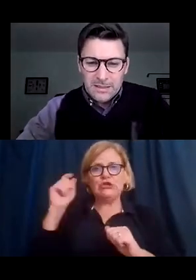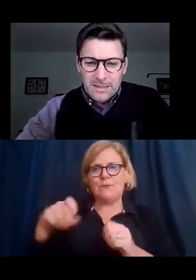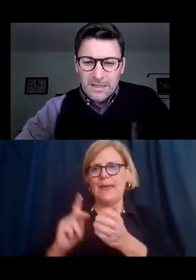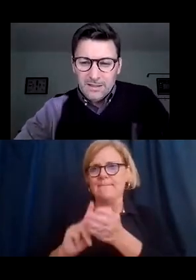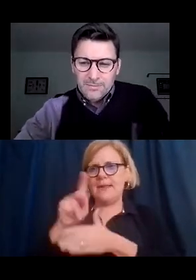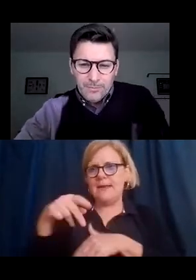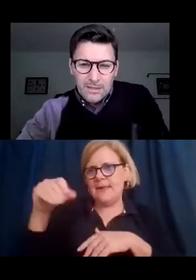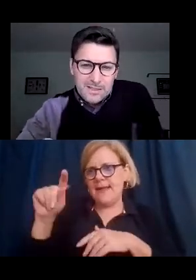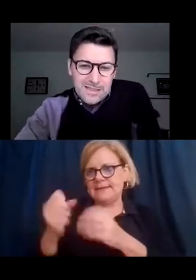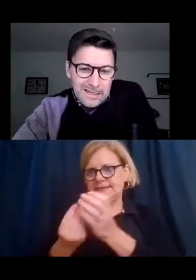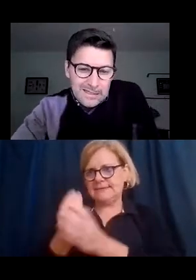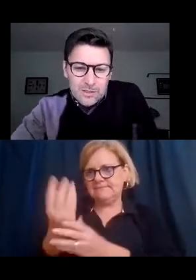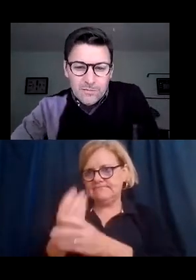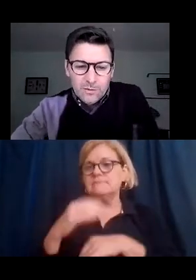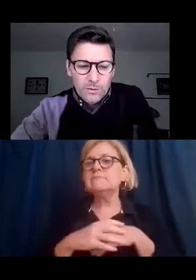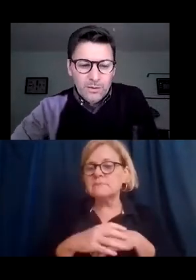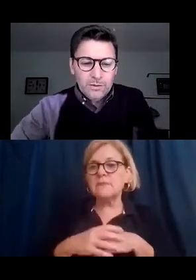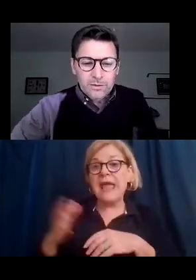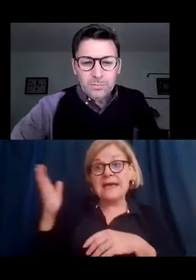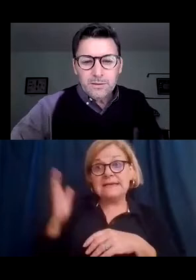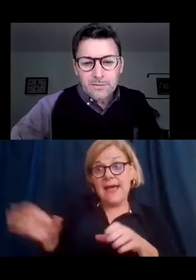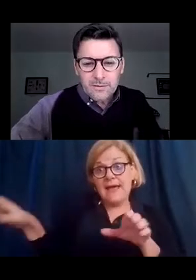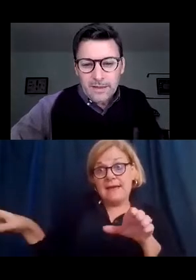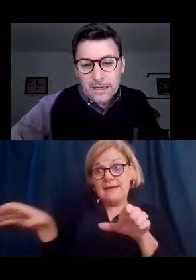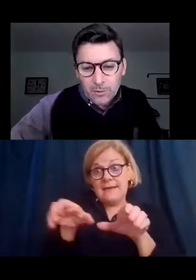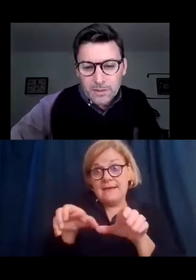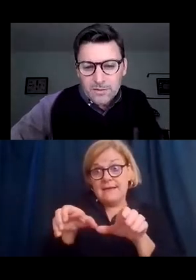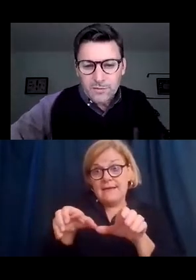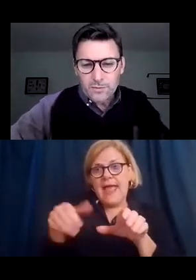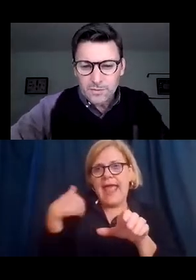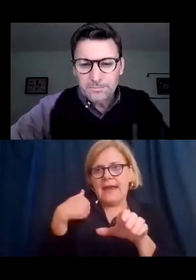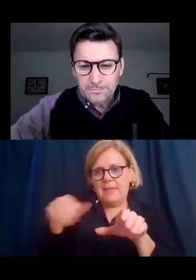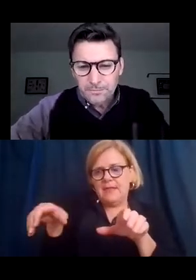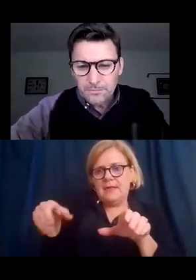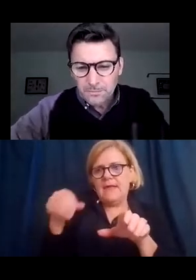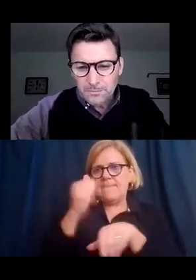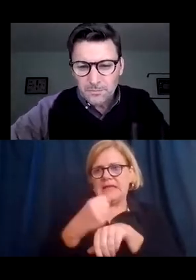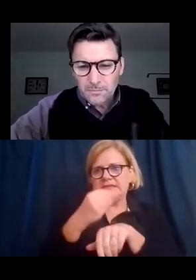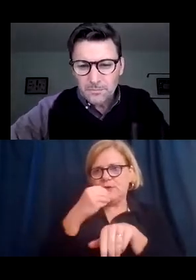plants, and the side dish, if you will, should be the animal-based foods.